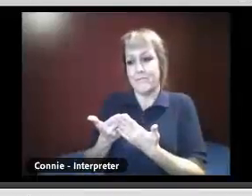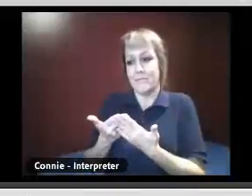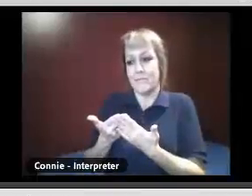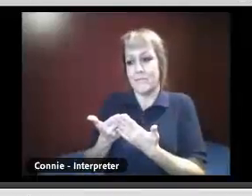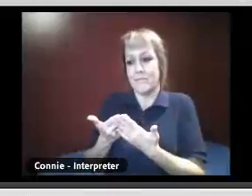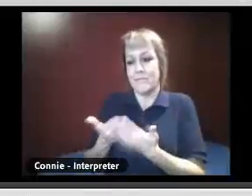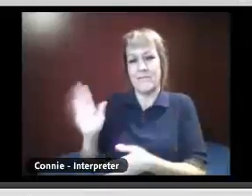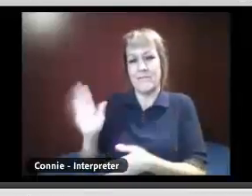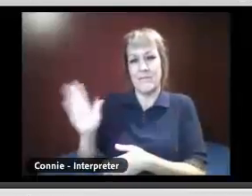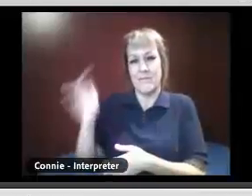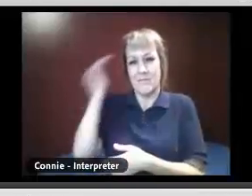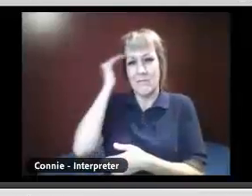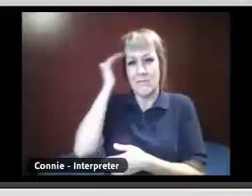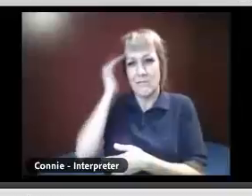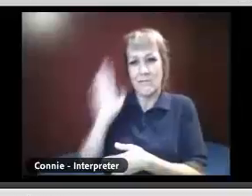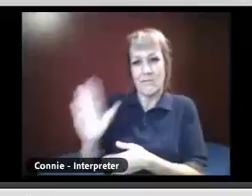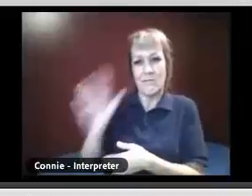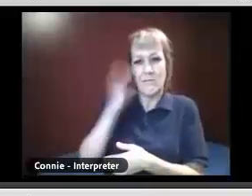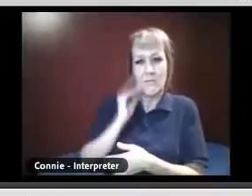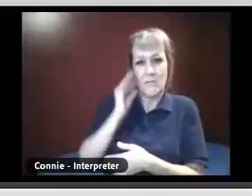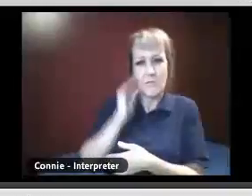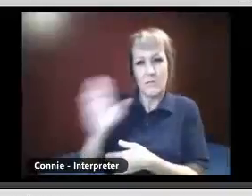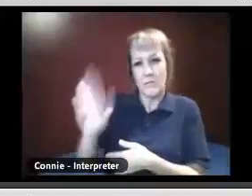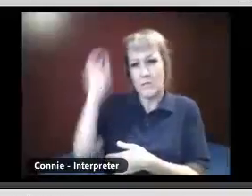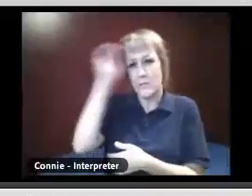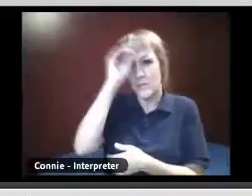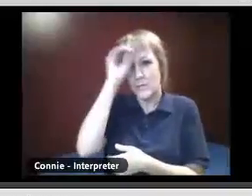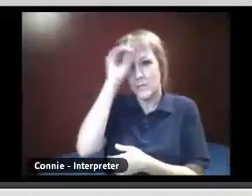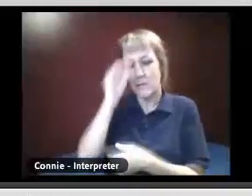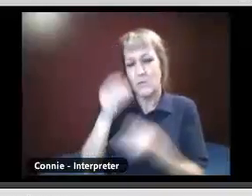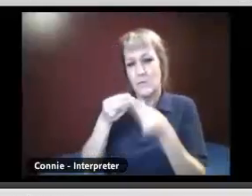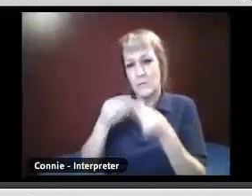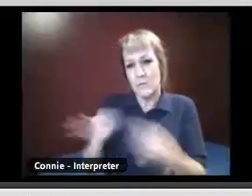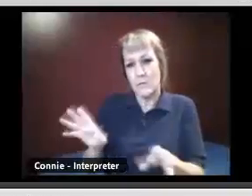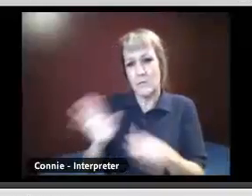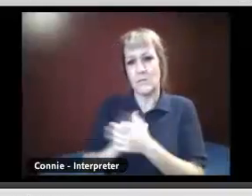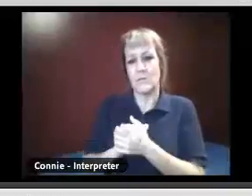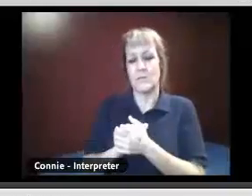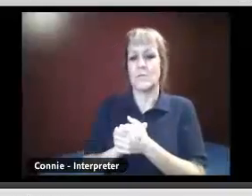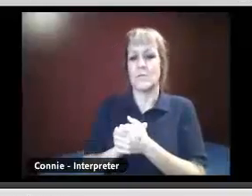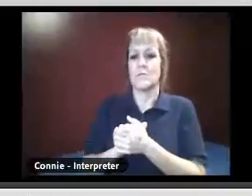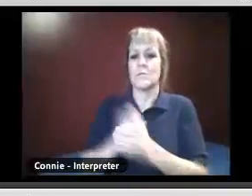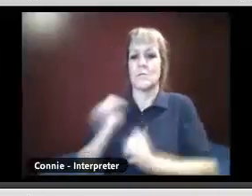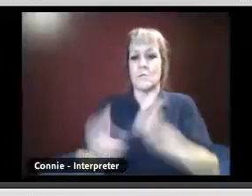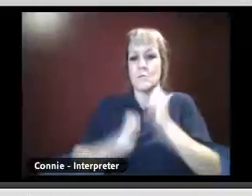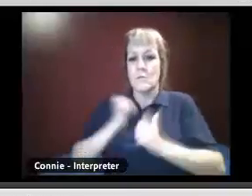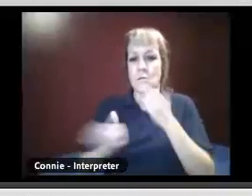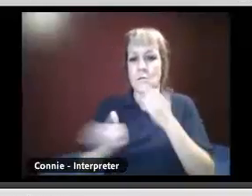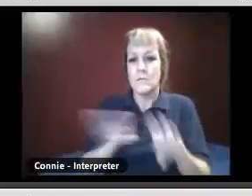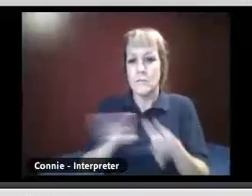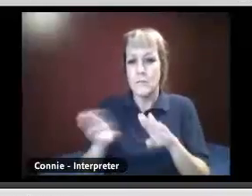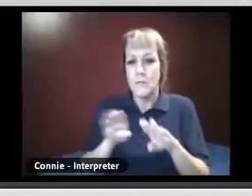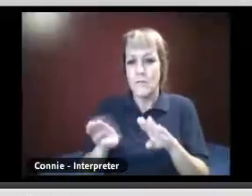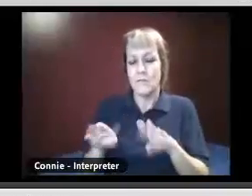knowledge that people have, experience or opinions or insight that they can give to you. Aggressive behavior turns people